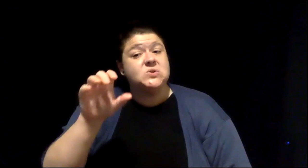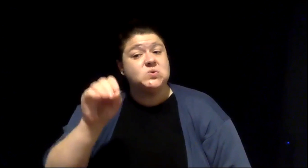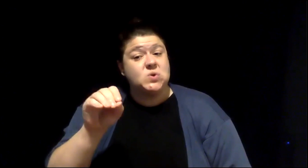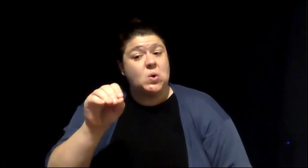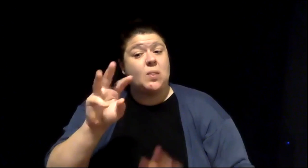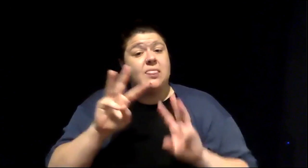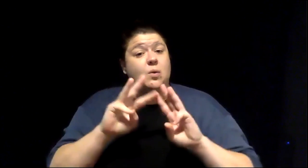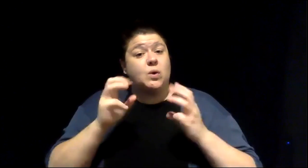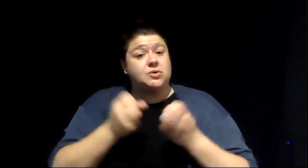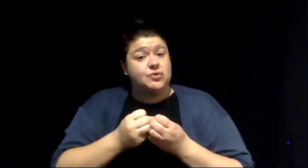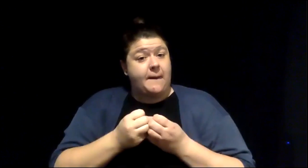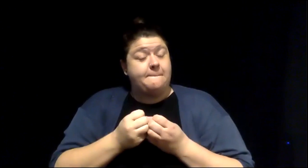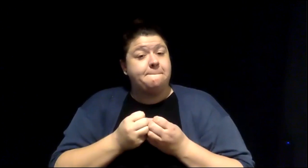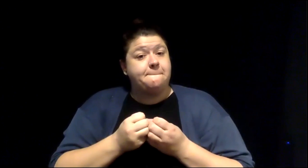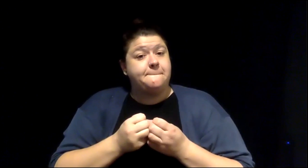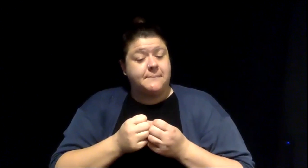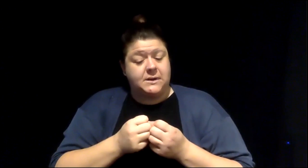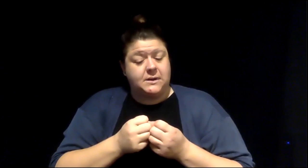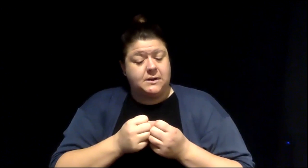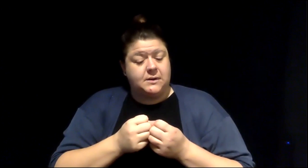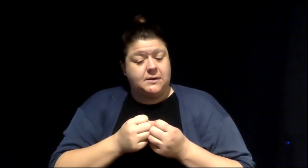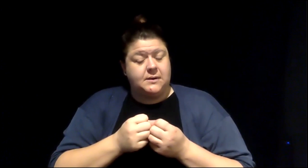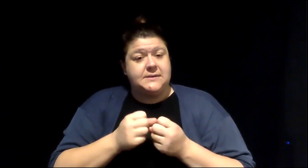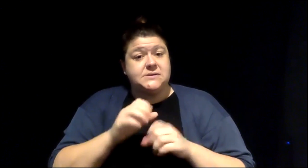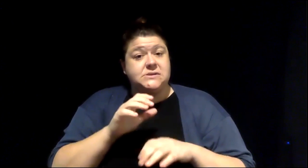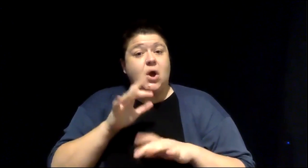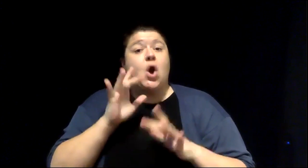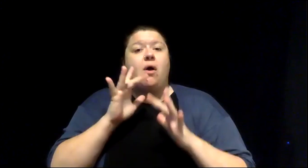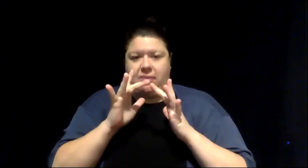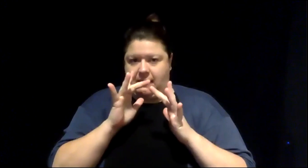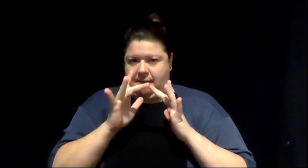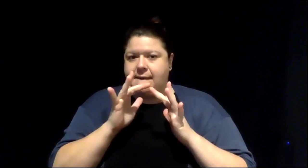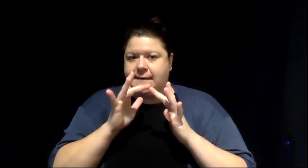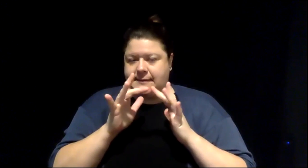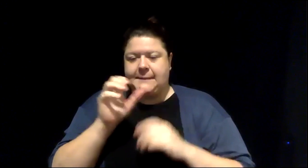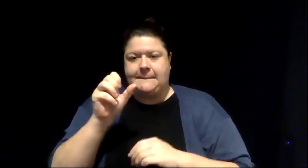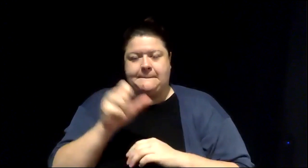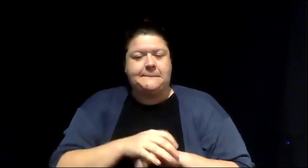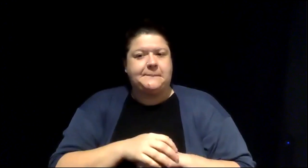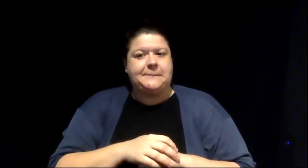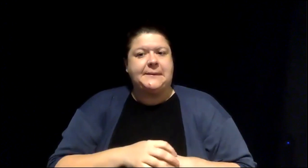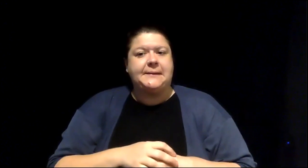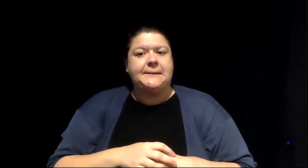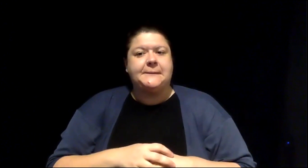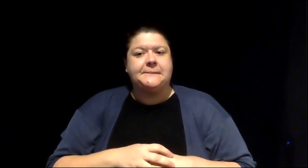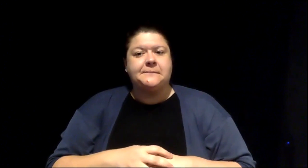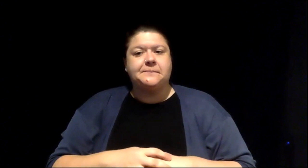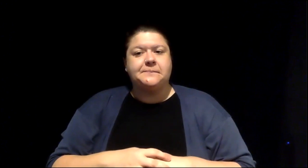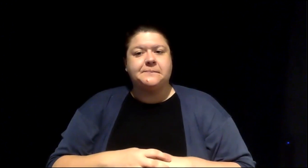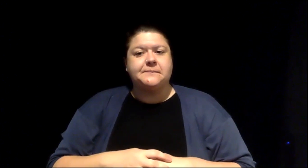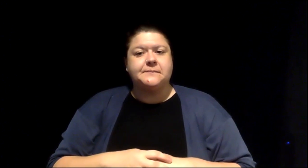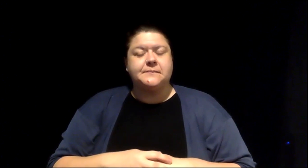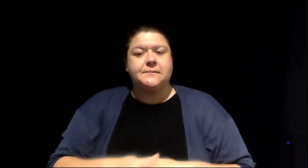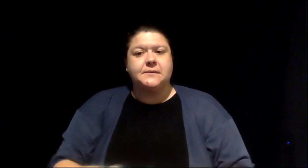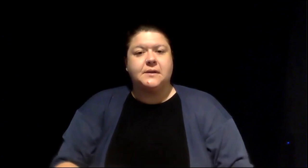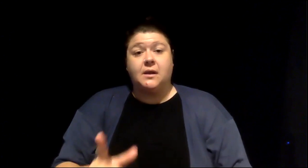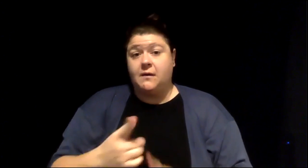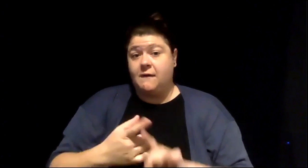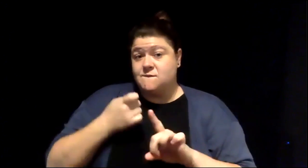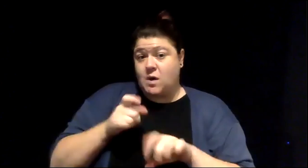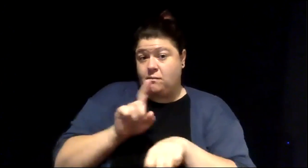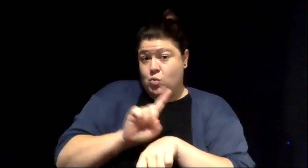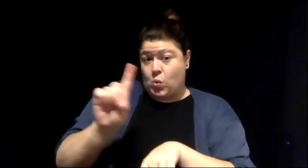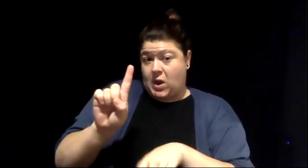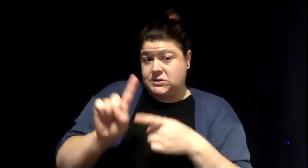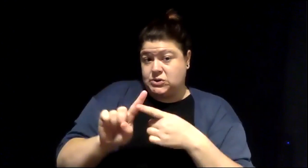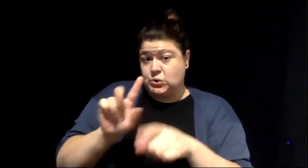workshop is held online, and it is held from 1 p.m. to